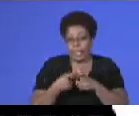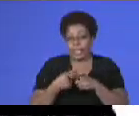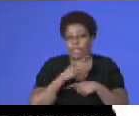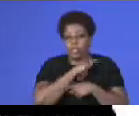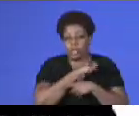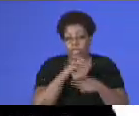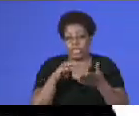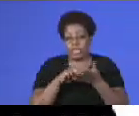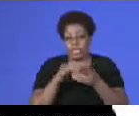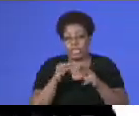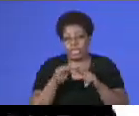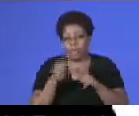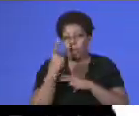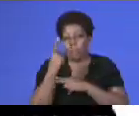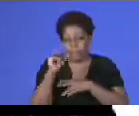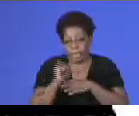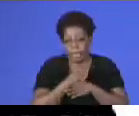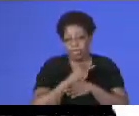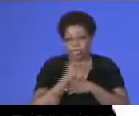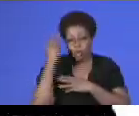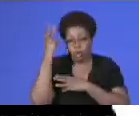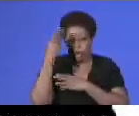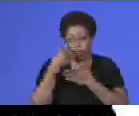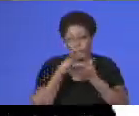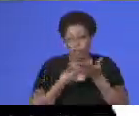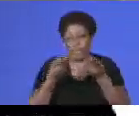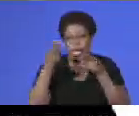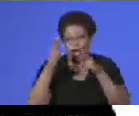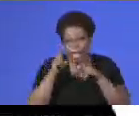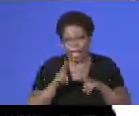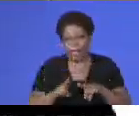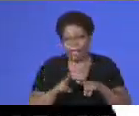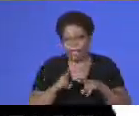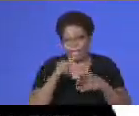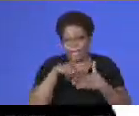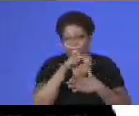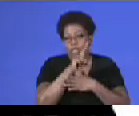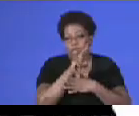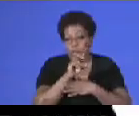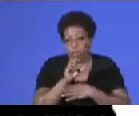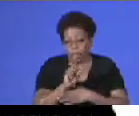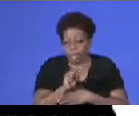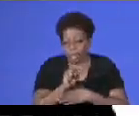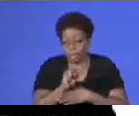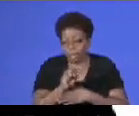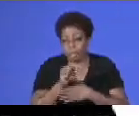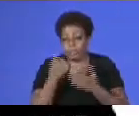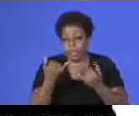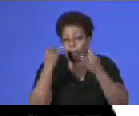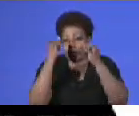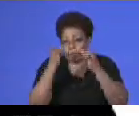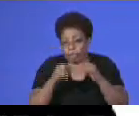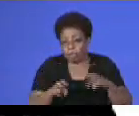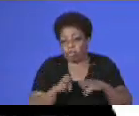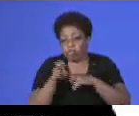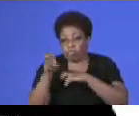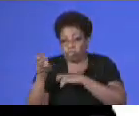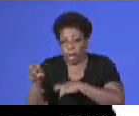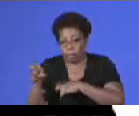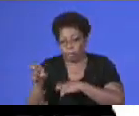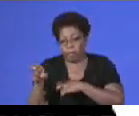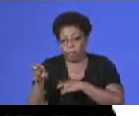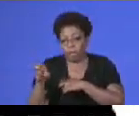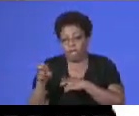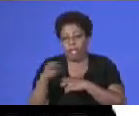one industry, and therefore we have to worry about what happens in the United States, because as individuals travel here, there